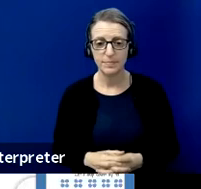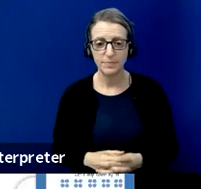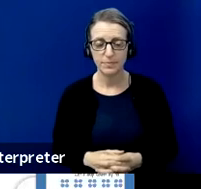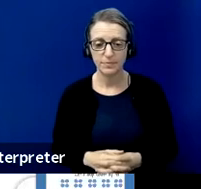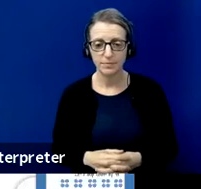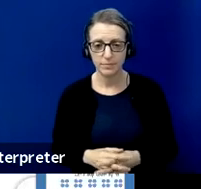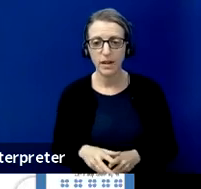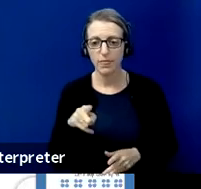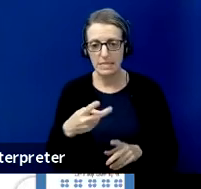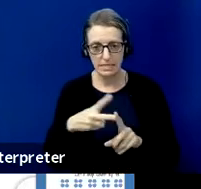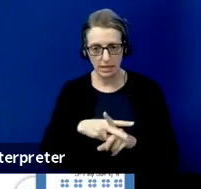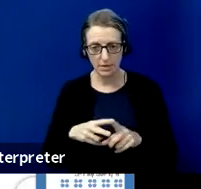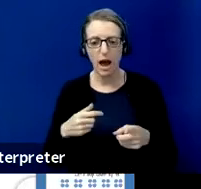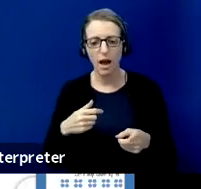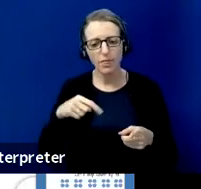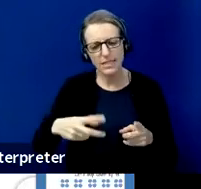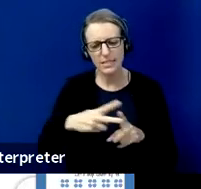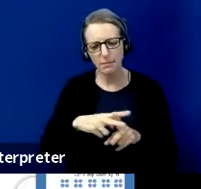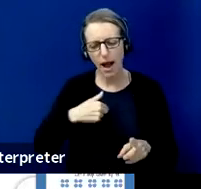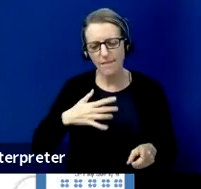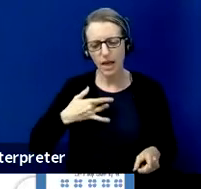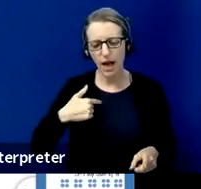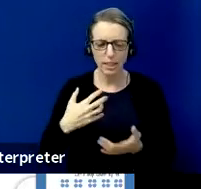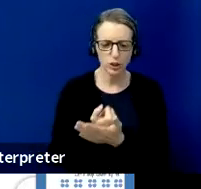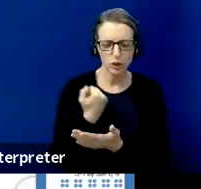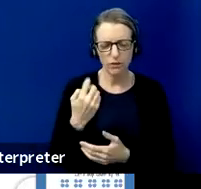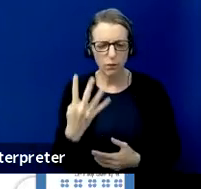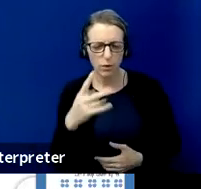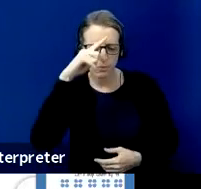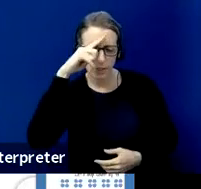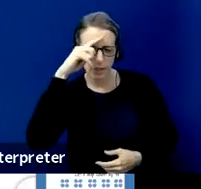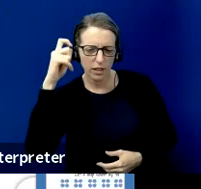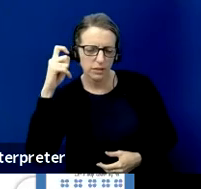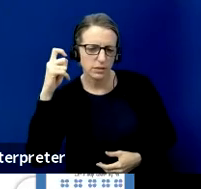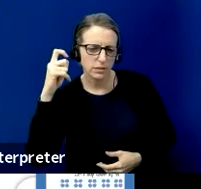On this assignment, I feel I deserved a 4 because,